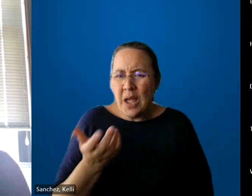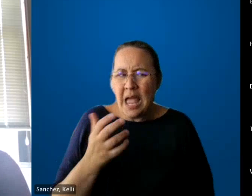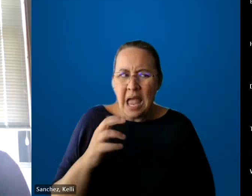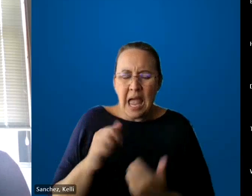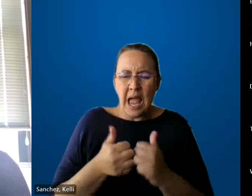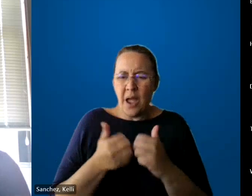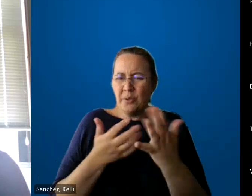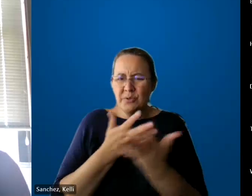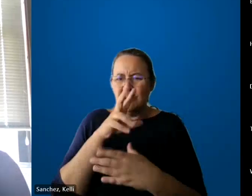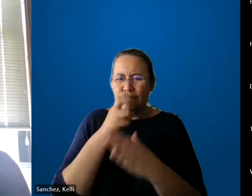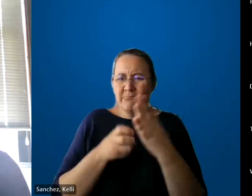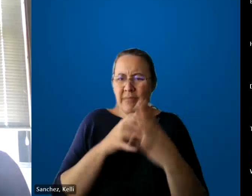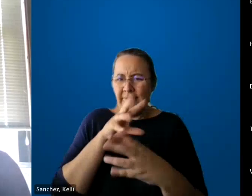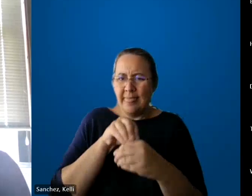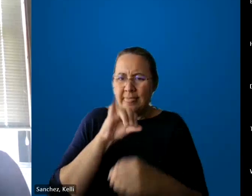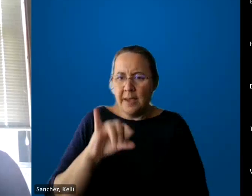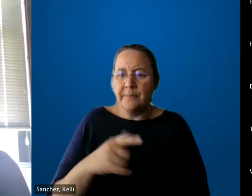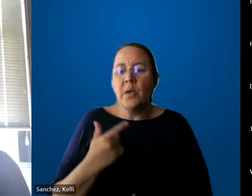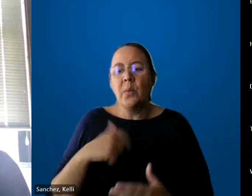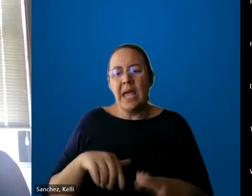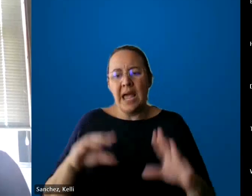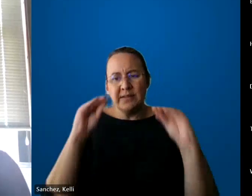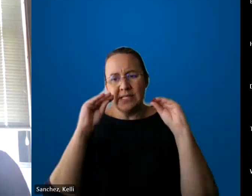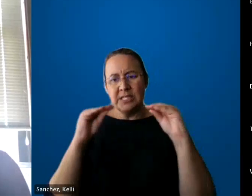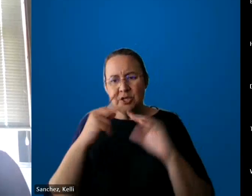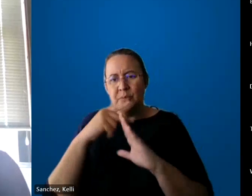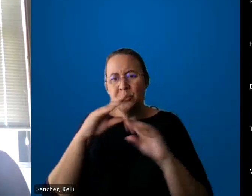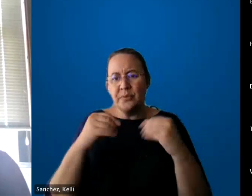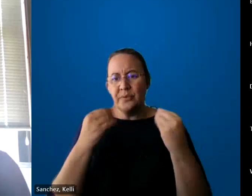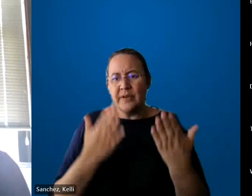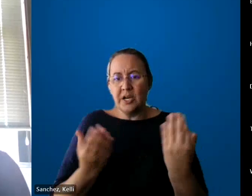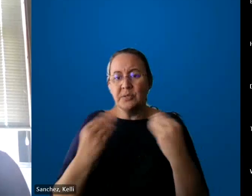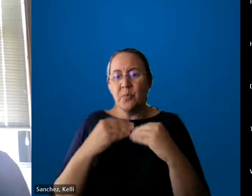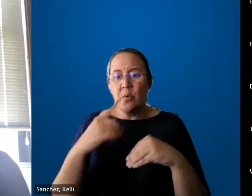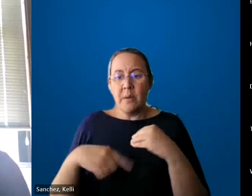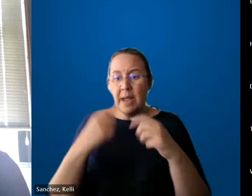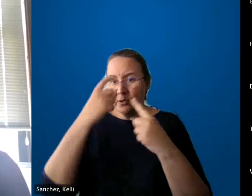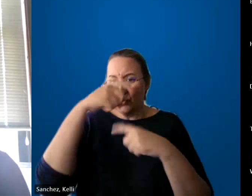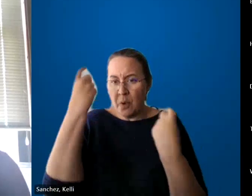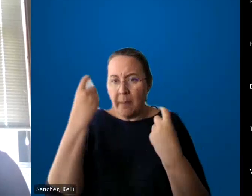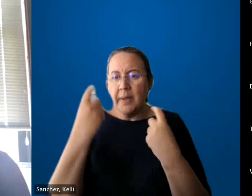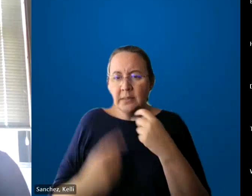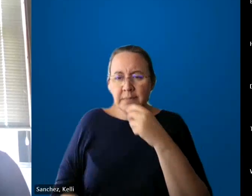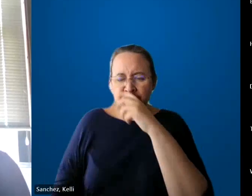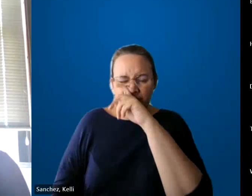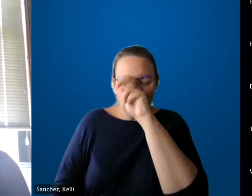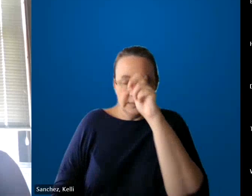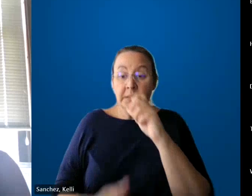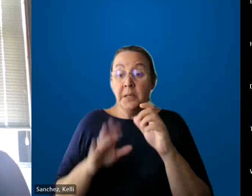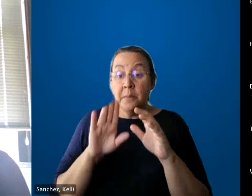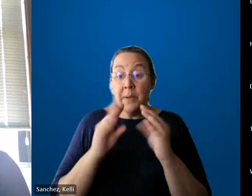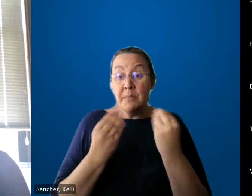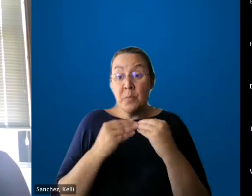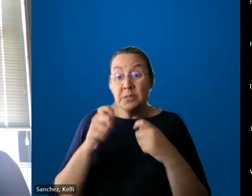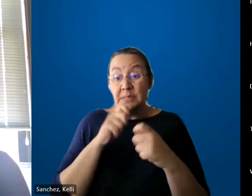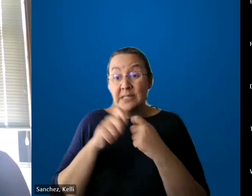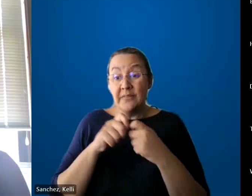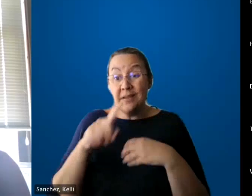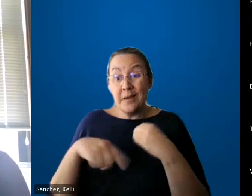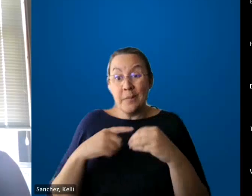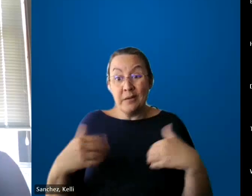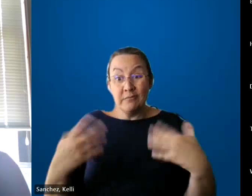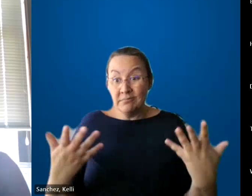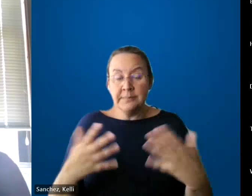I think we need to teach our providers more about trauma, first of Yeah. all, but even more specifically